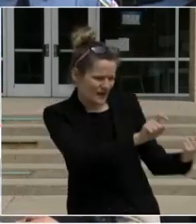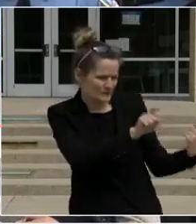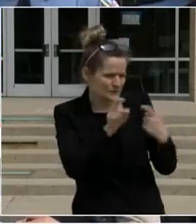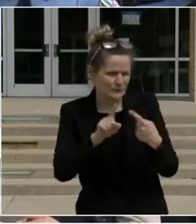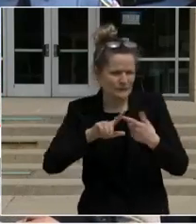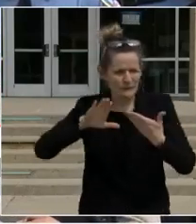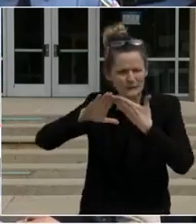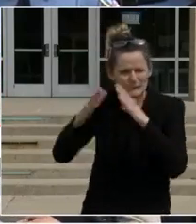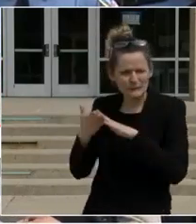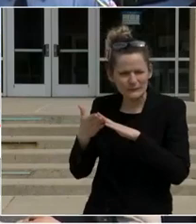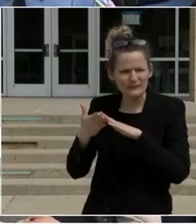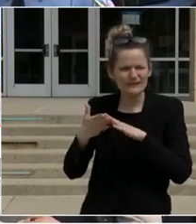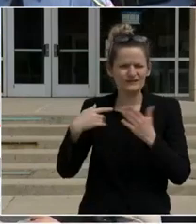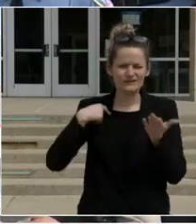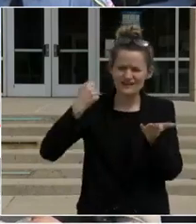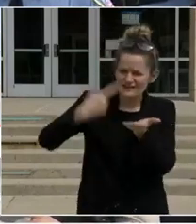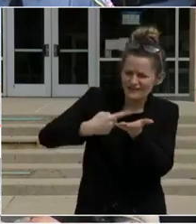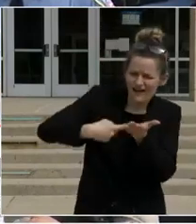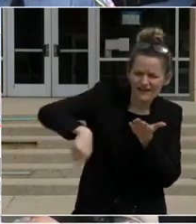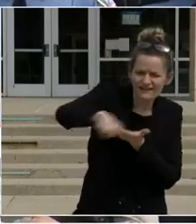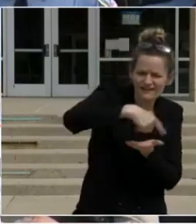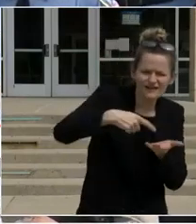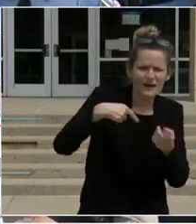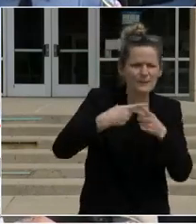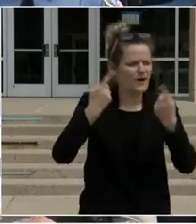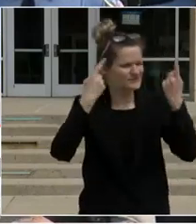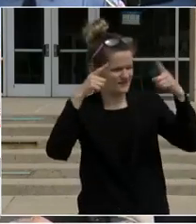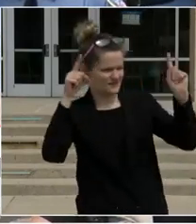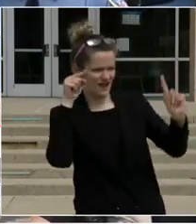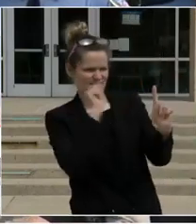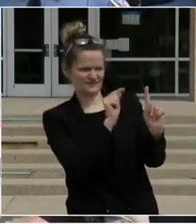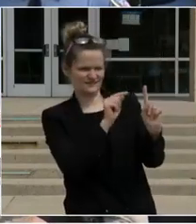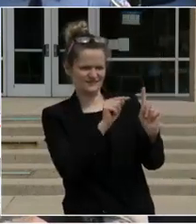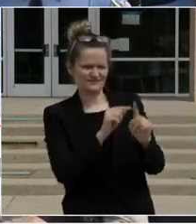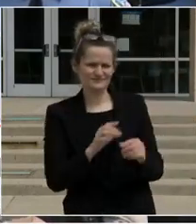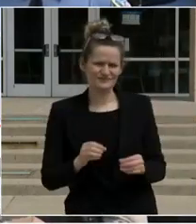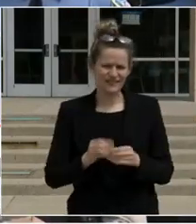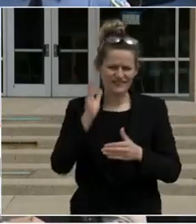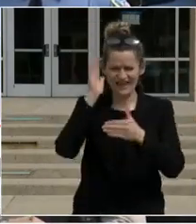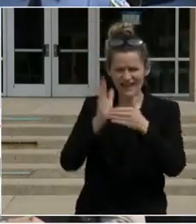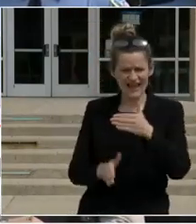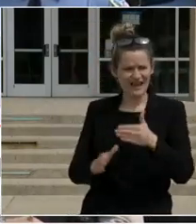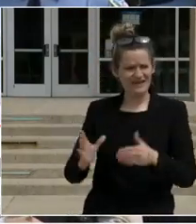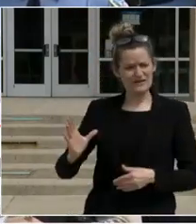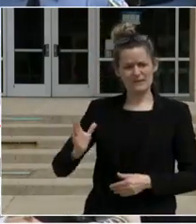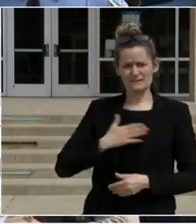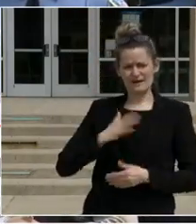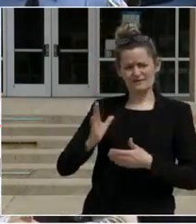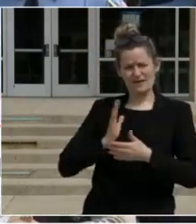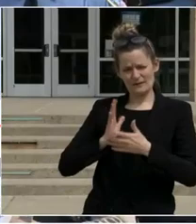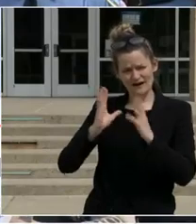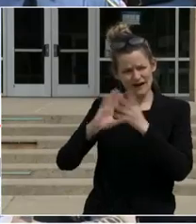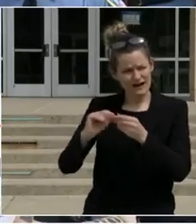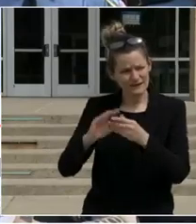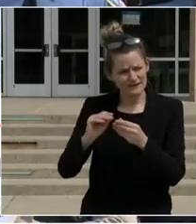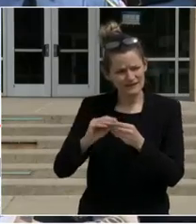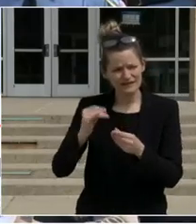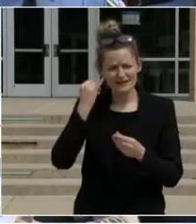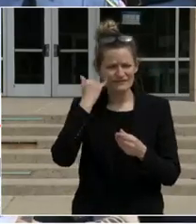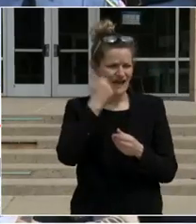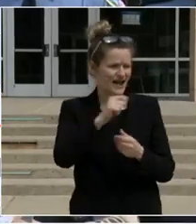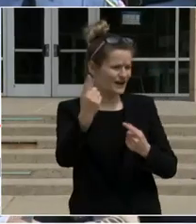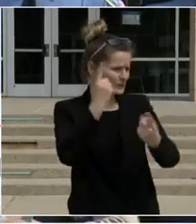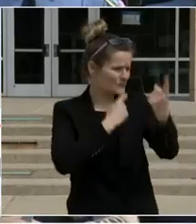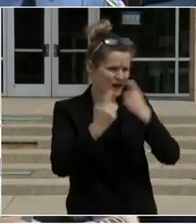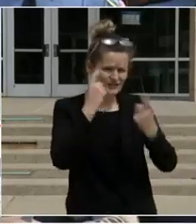success and what that looks like. So with that, that will end the formal comments at this point, and if there are any questions for